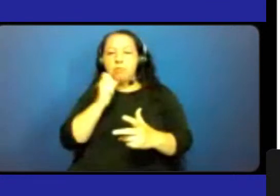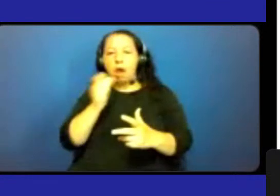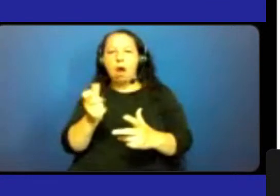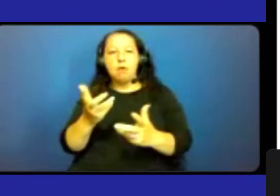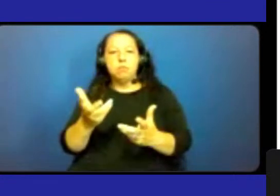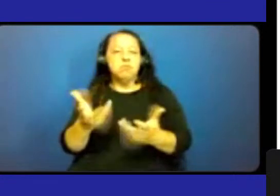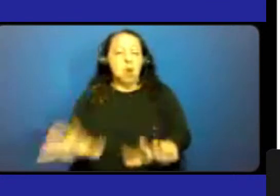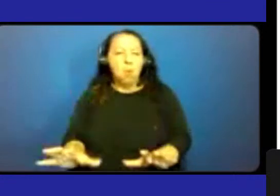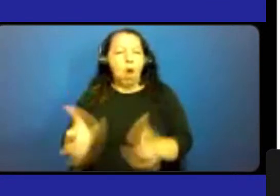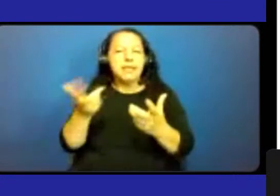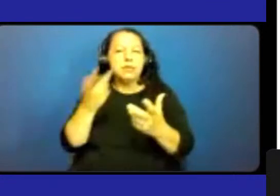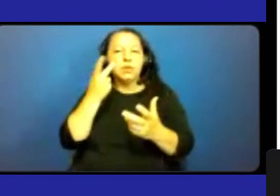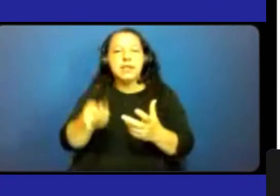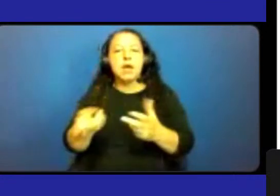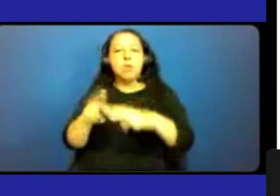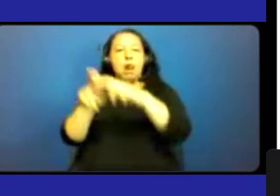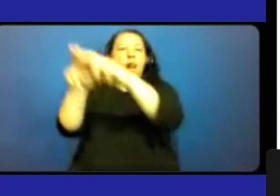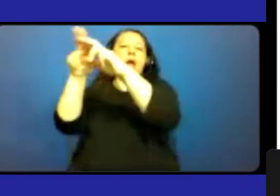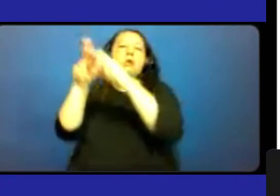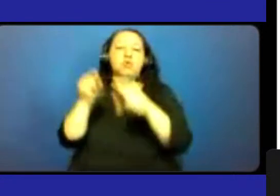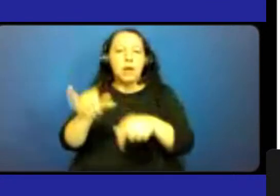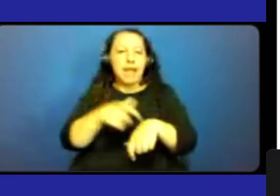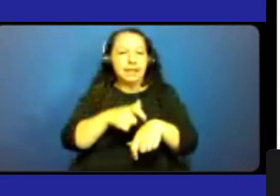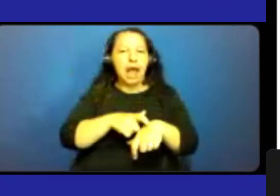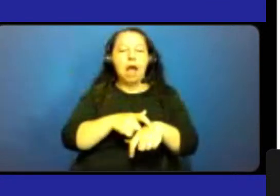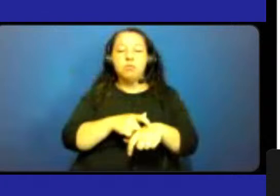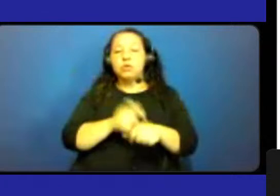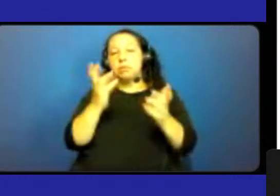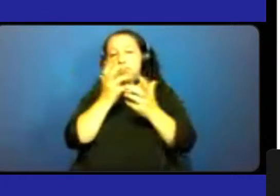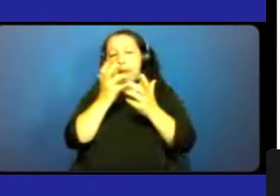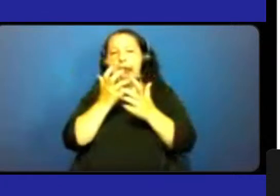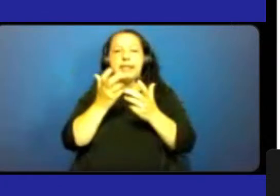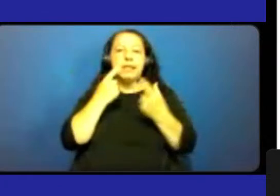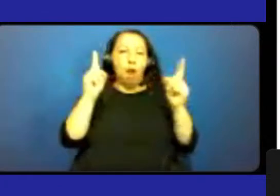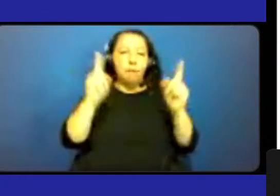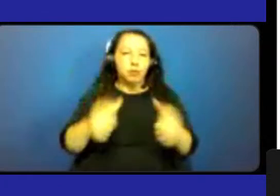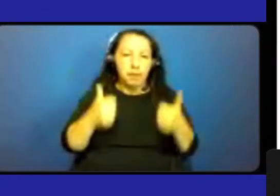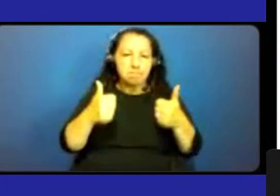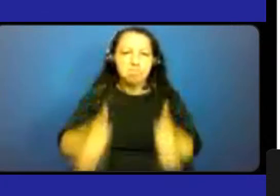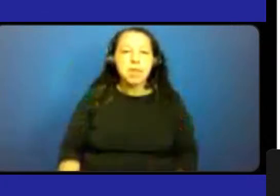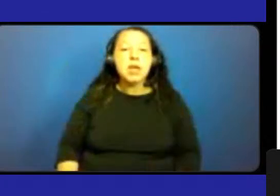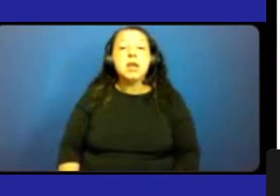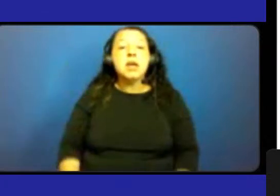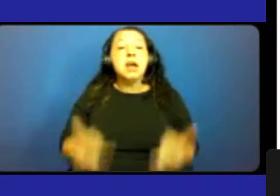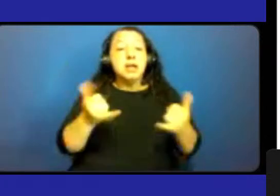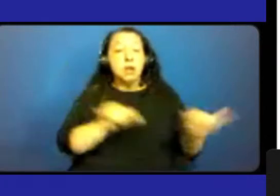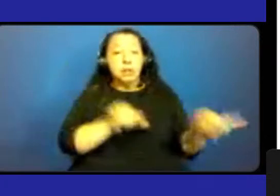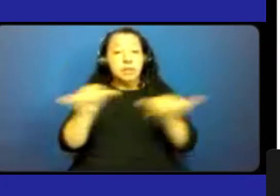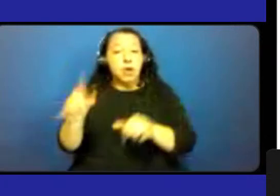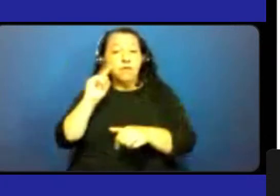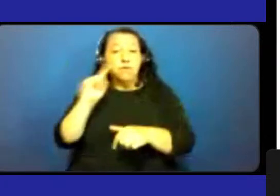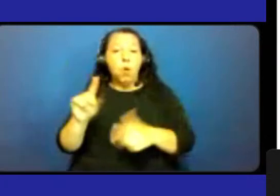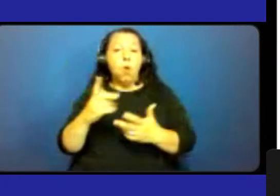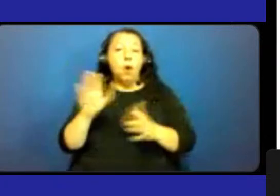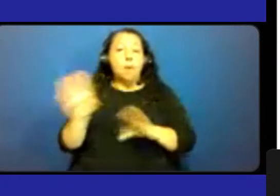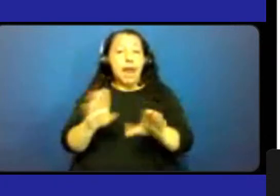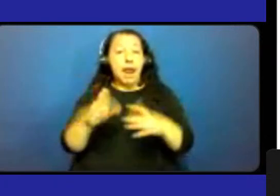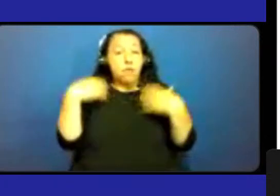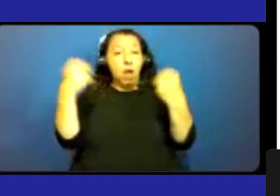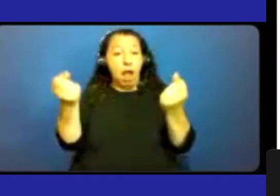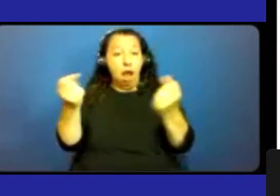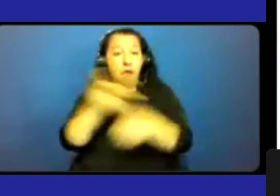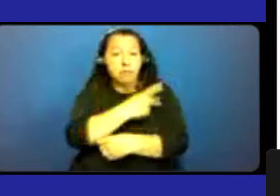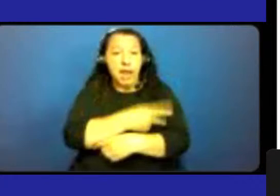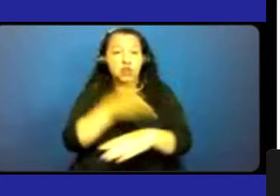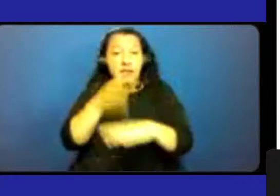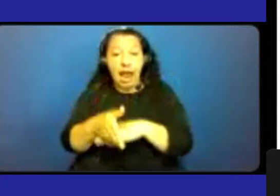a tremendous accomplishment. Similarly, the follow-up for our behavioral health patients after an admission and a discharge from